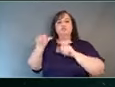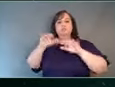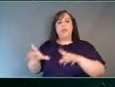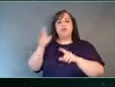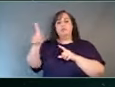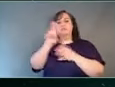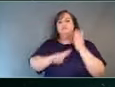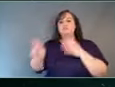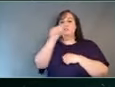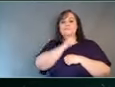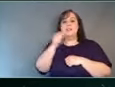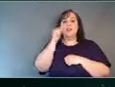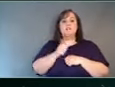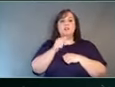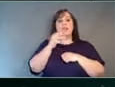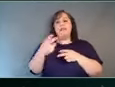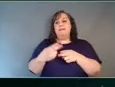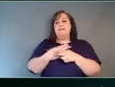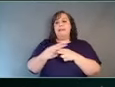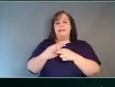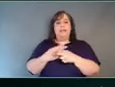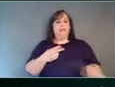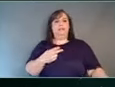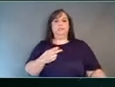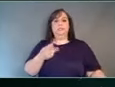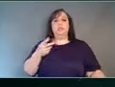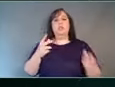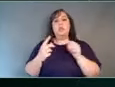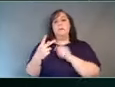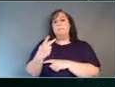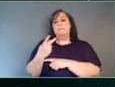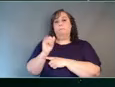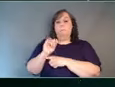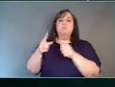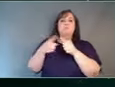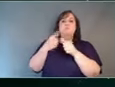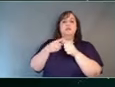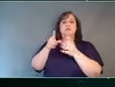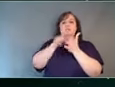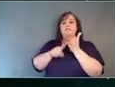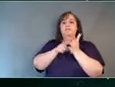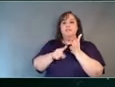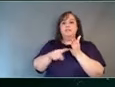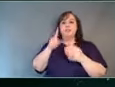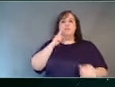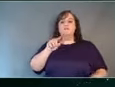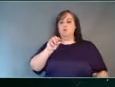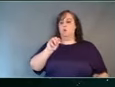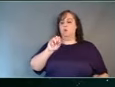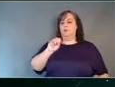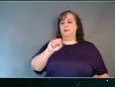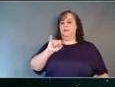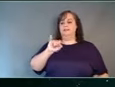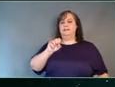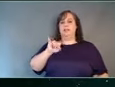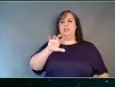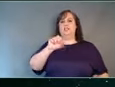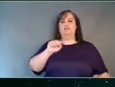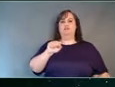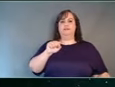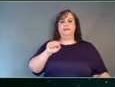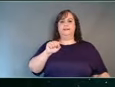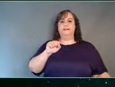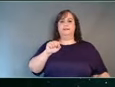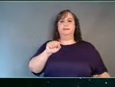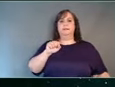Thank you both for joining today. Thanks for having us, Bree. Happy to be here. As you